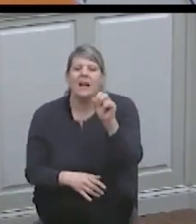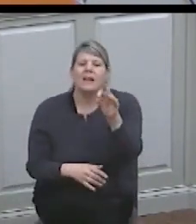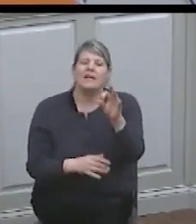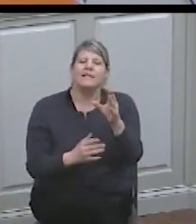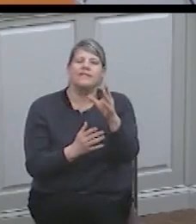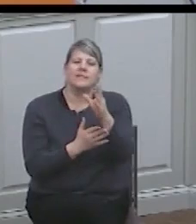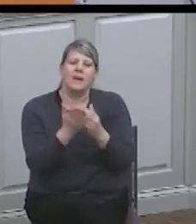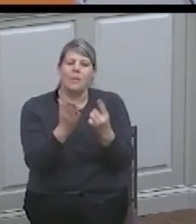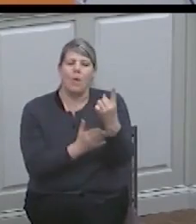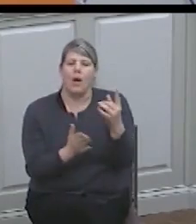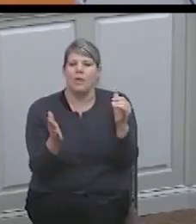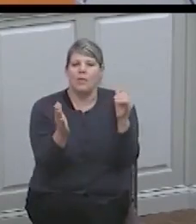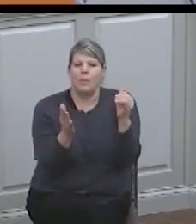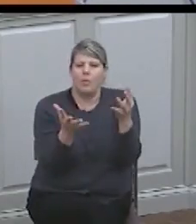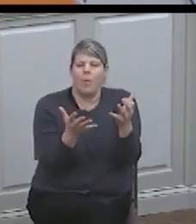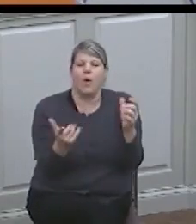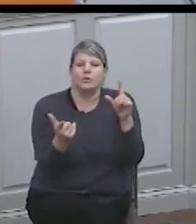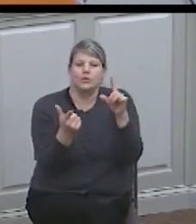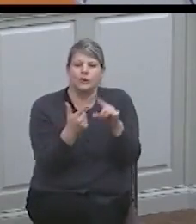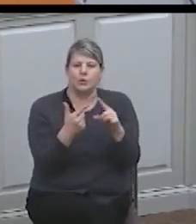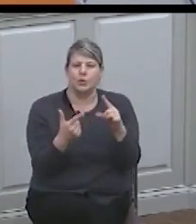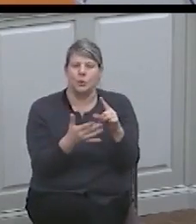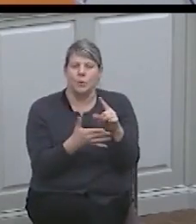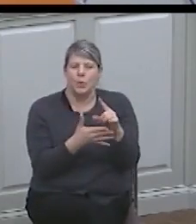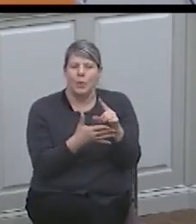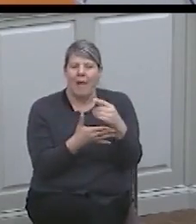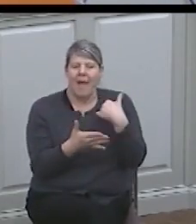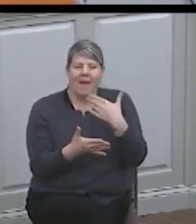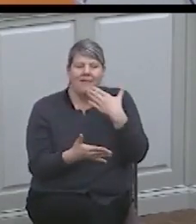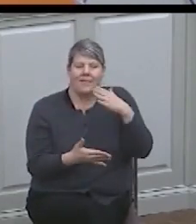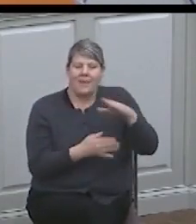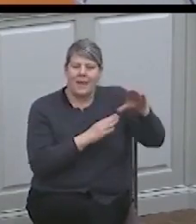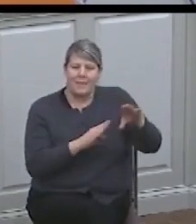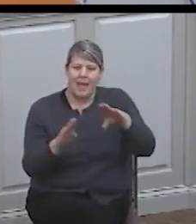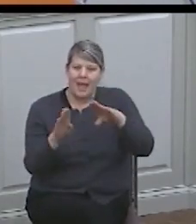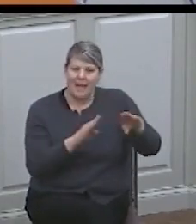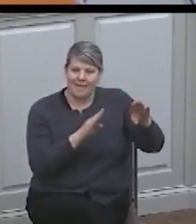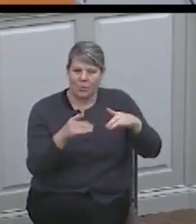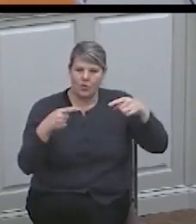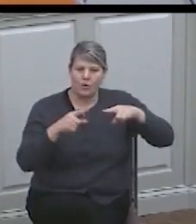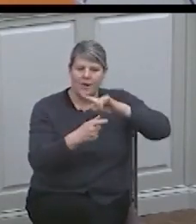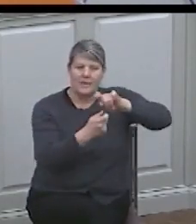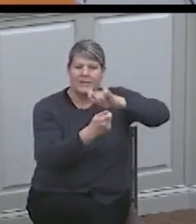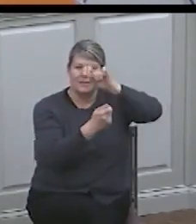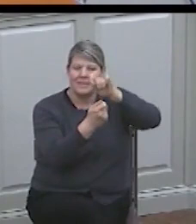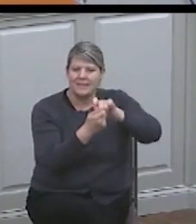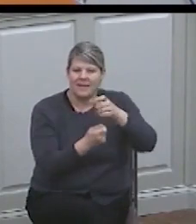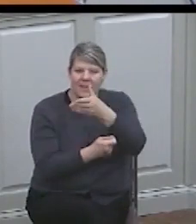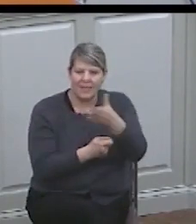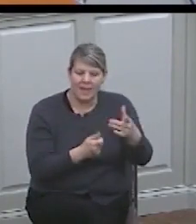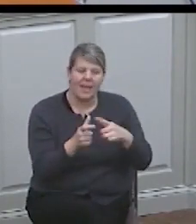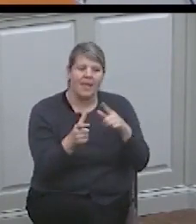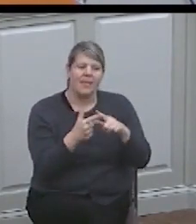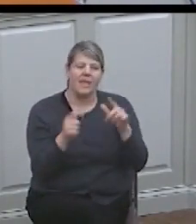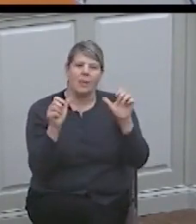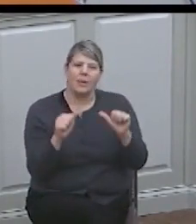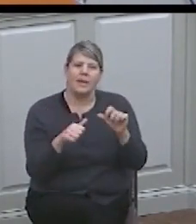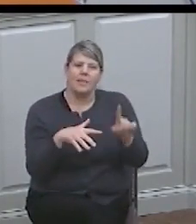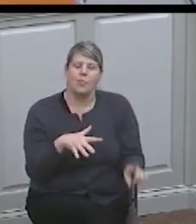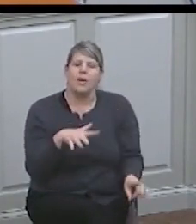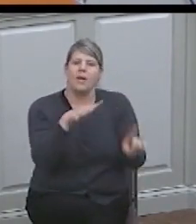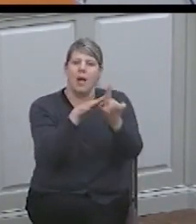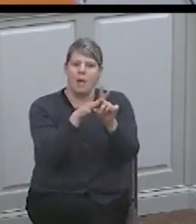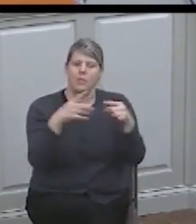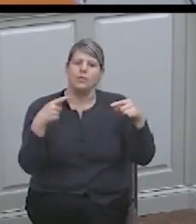a particular issue, we're saying the most effective way to do that is to bring it up during commissioner comments, talk about it, and see if the commission wants